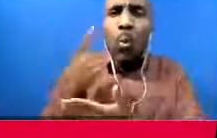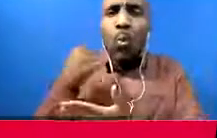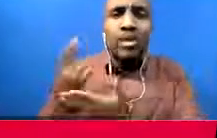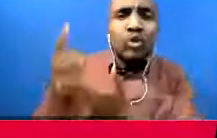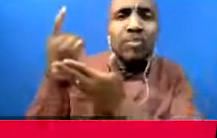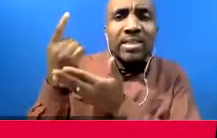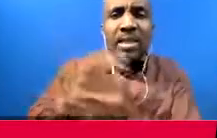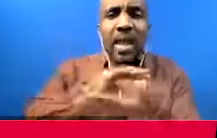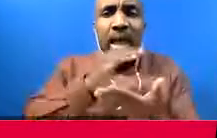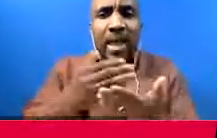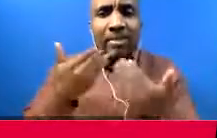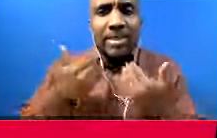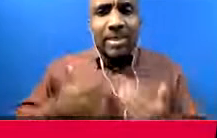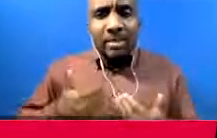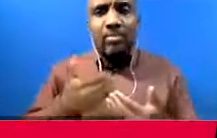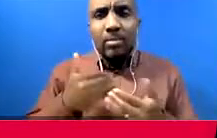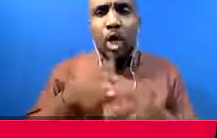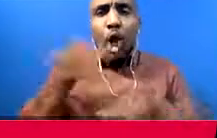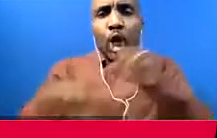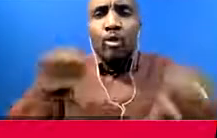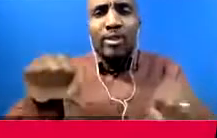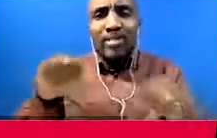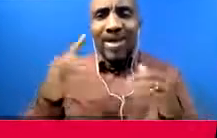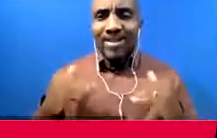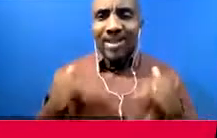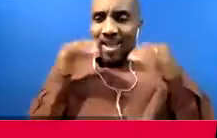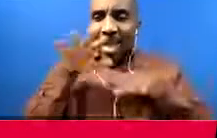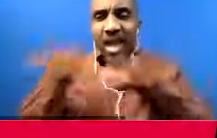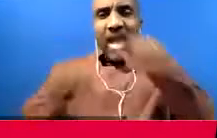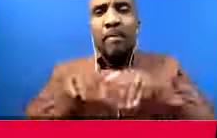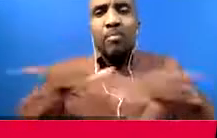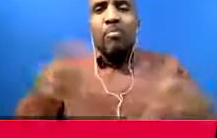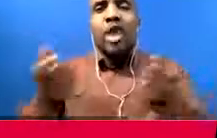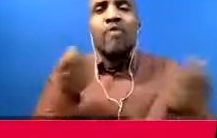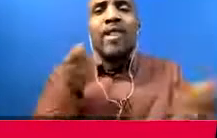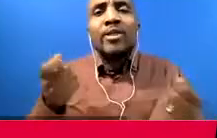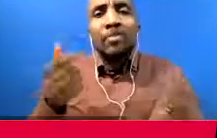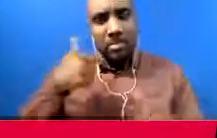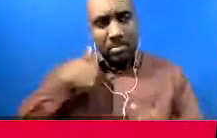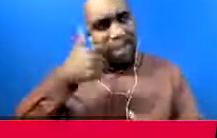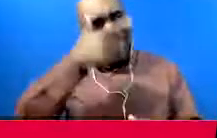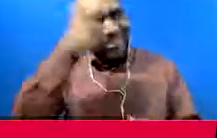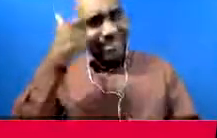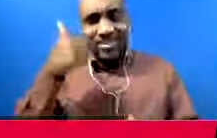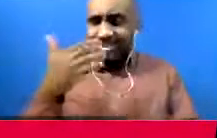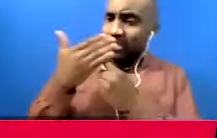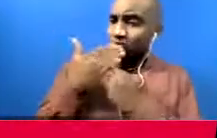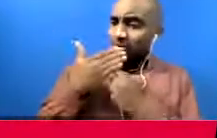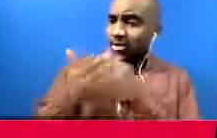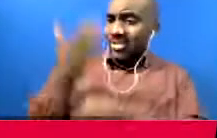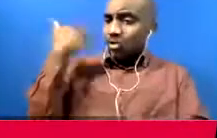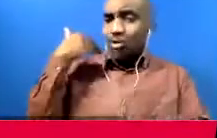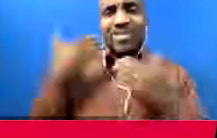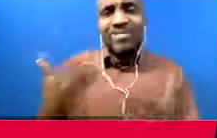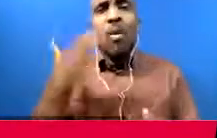capitalism, colonialism, and imperialism. And even though the details of my oppression and discrimination, both historically and currently,